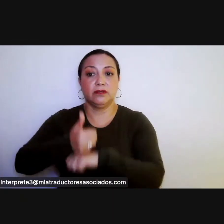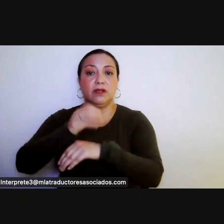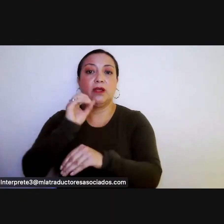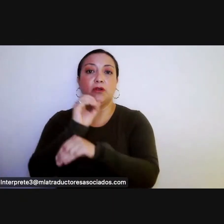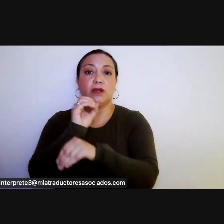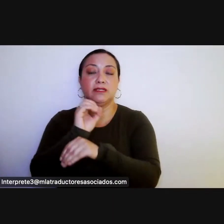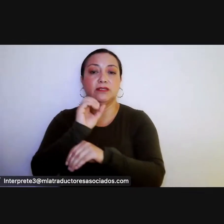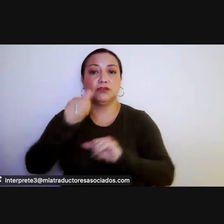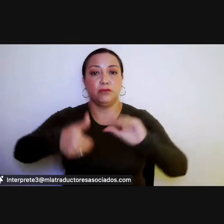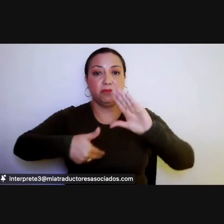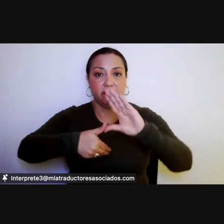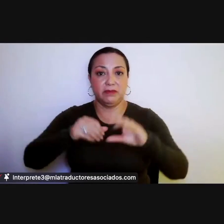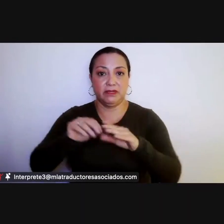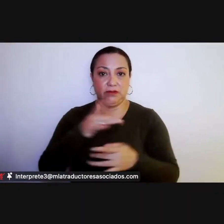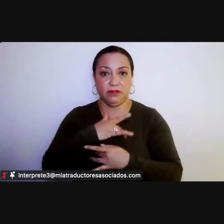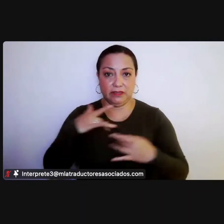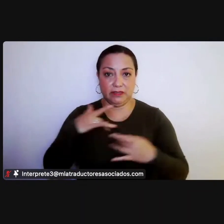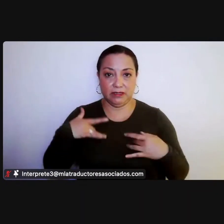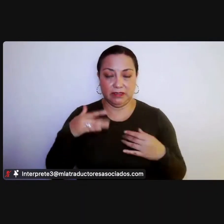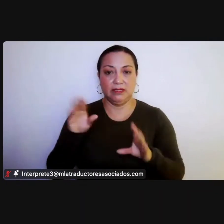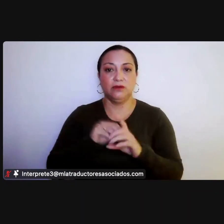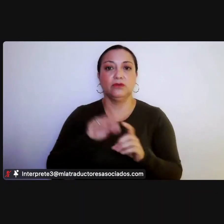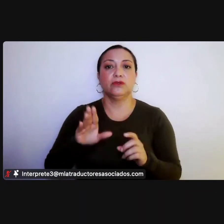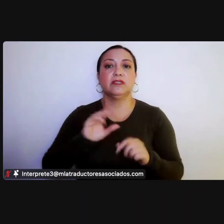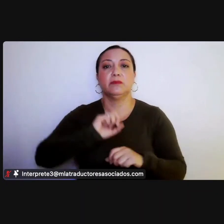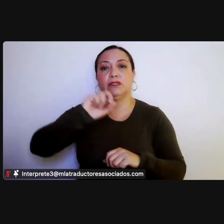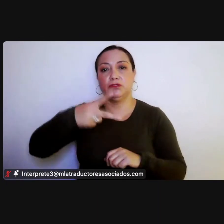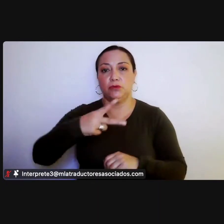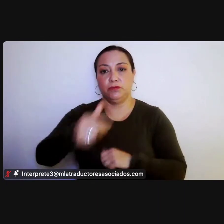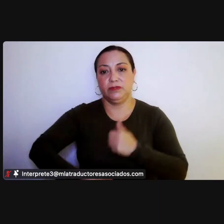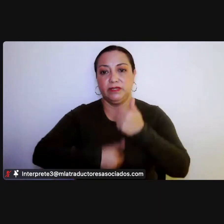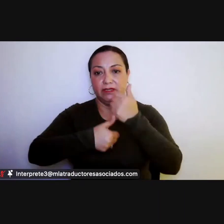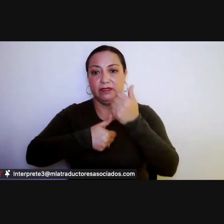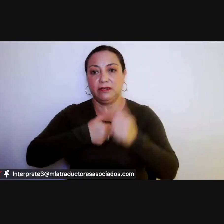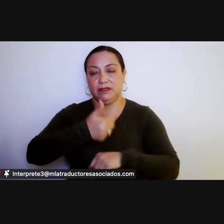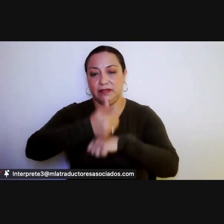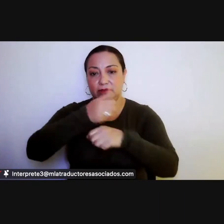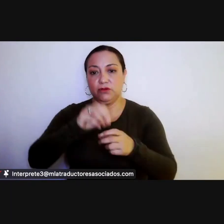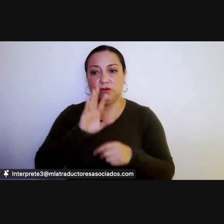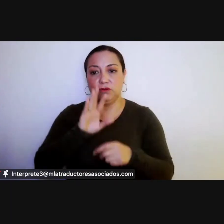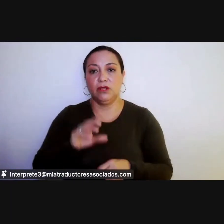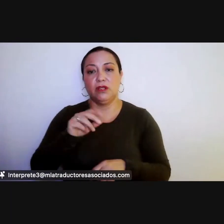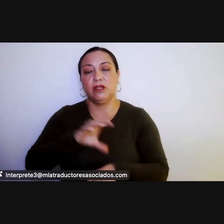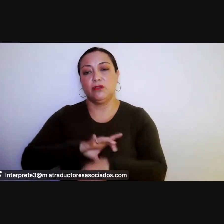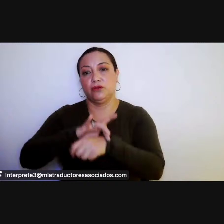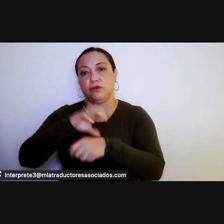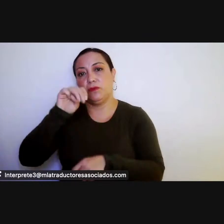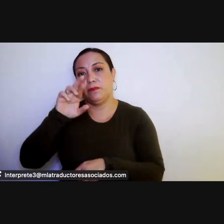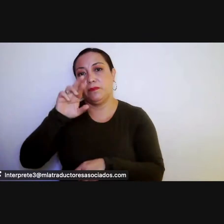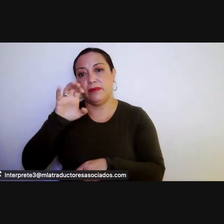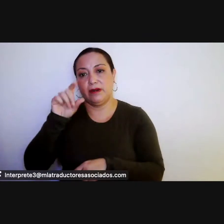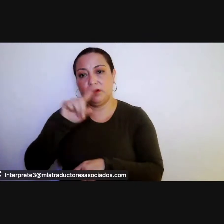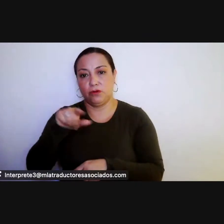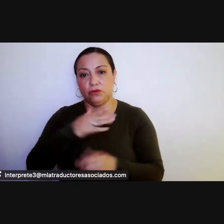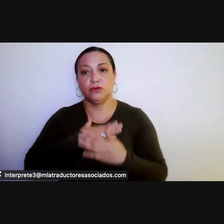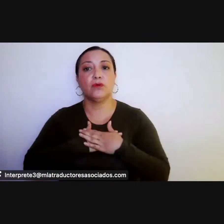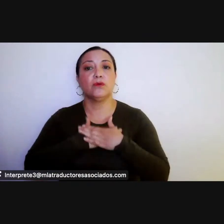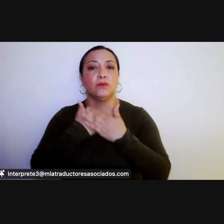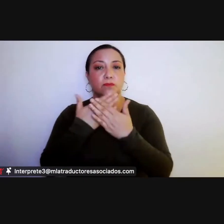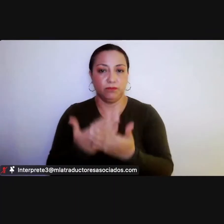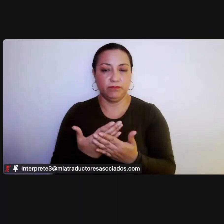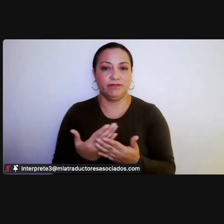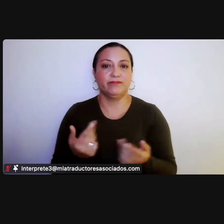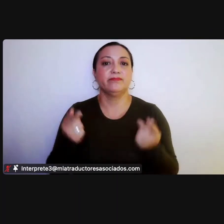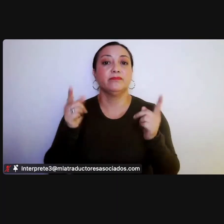our director from PAHO and our sub-director, Mr. Espinar, who send you